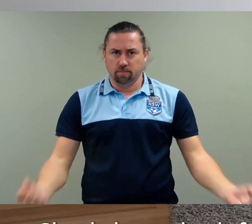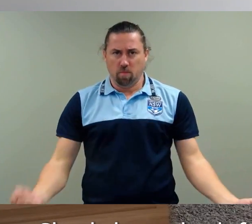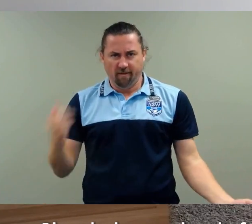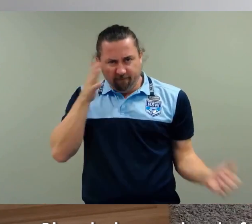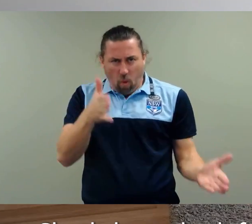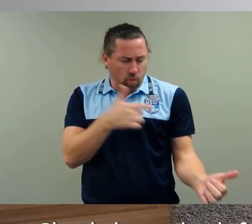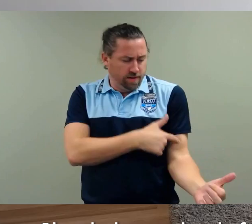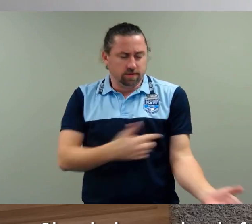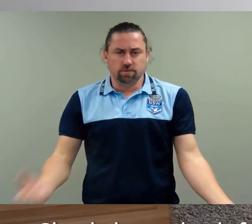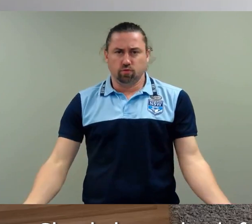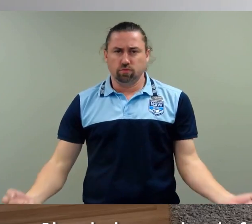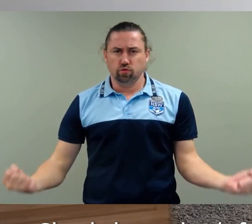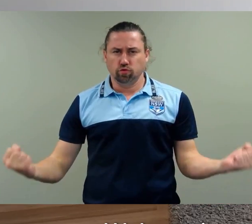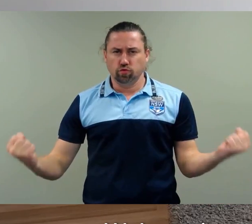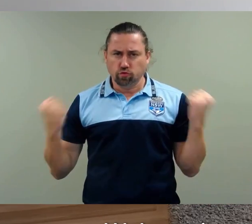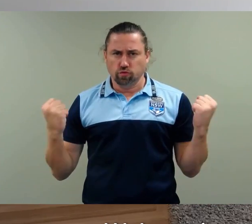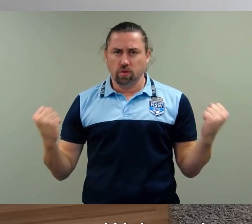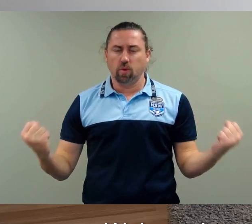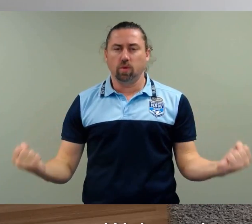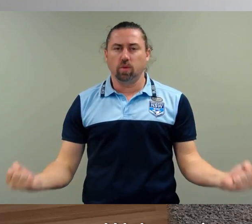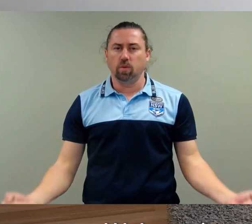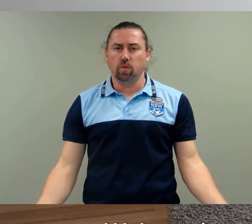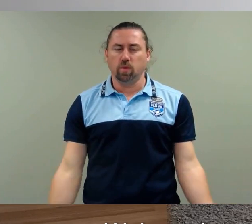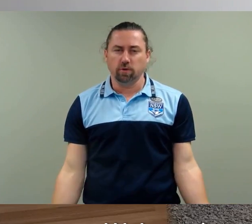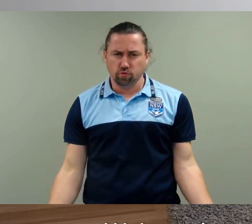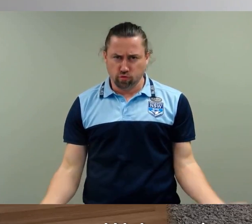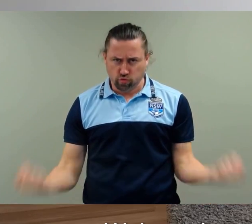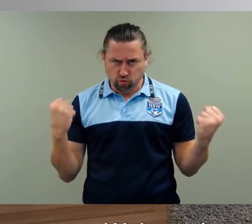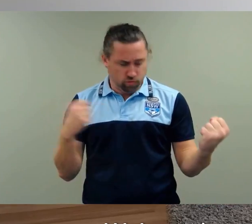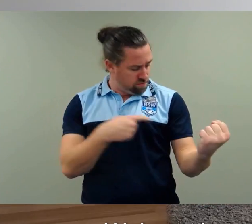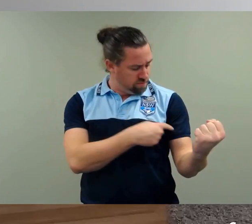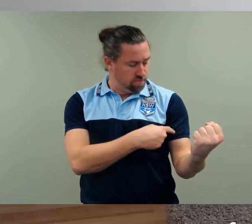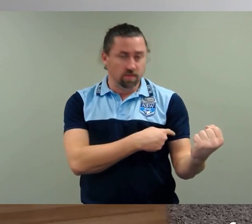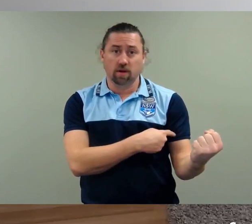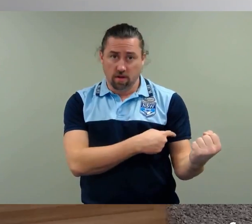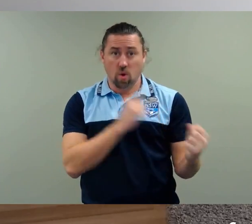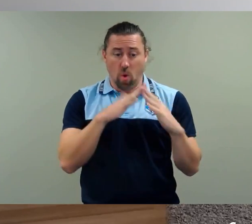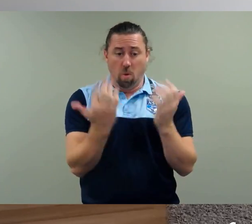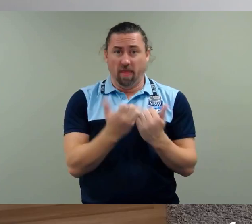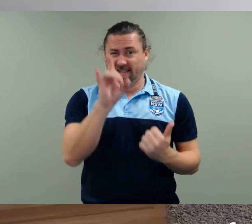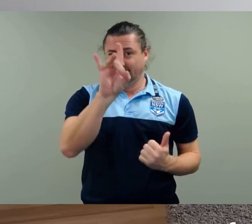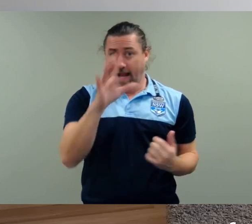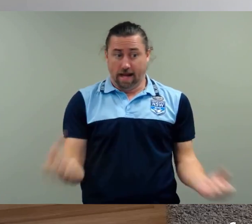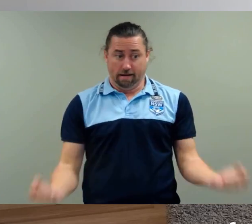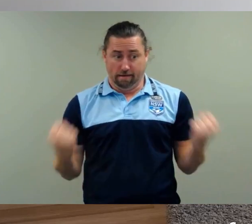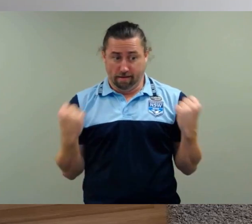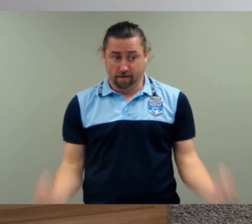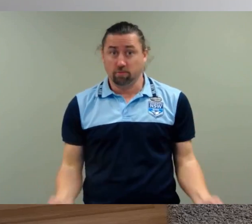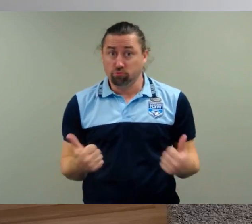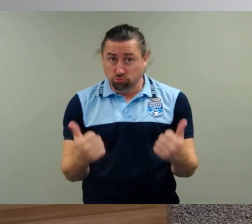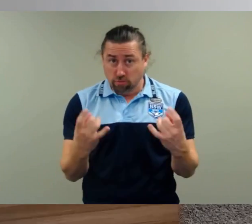forearms back to the starting position. We're going to repeat the bicep curl exercise for a total of 10